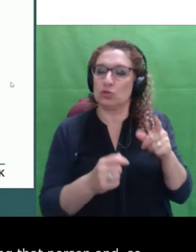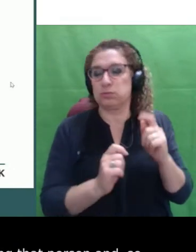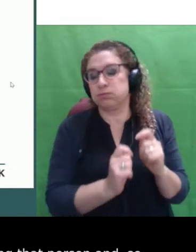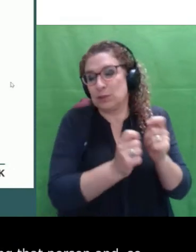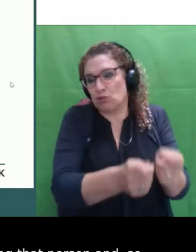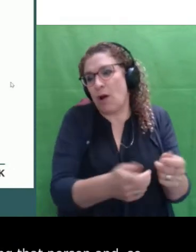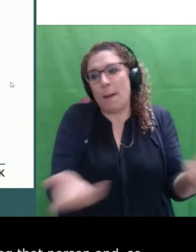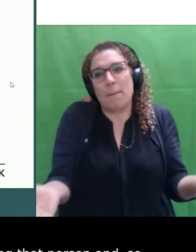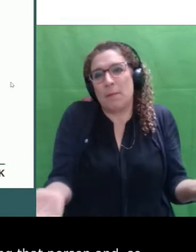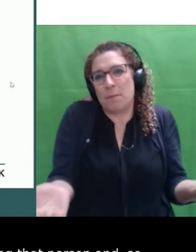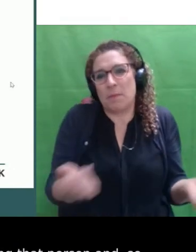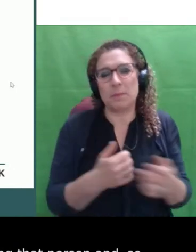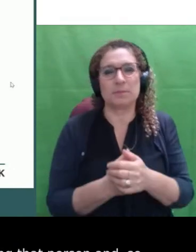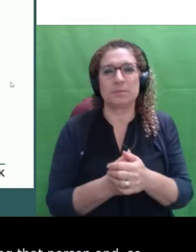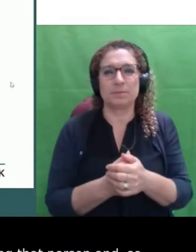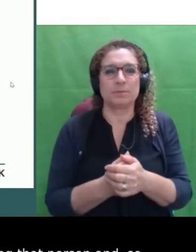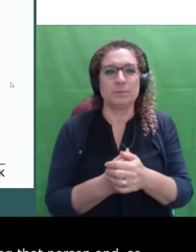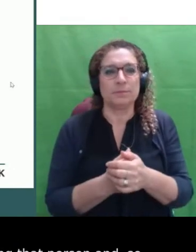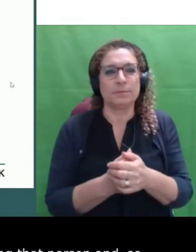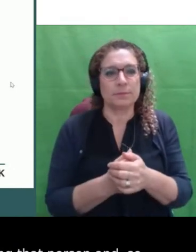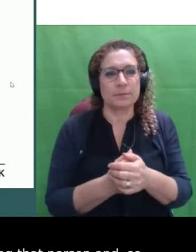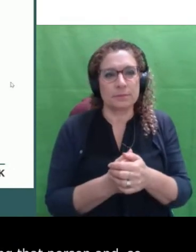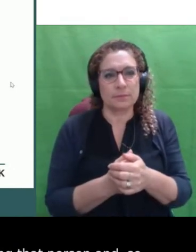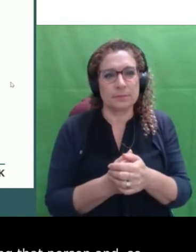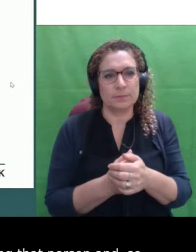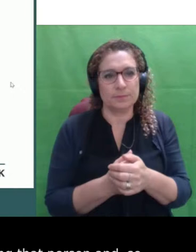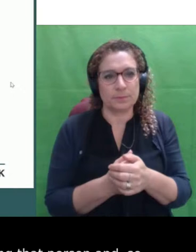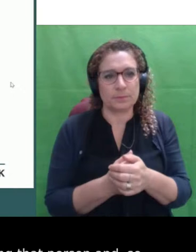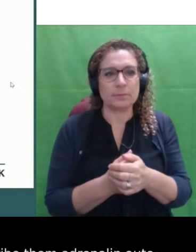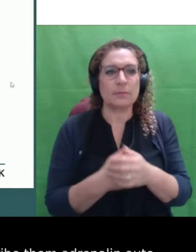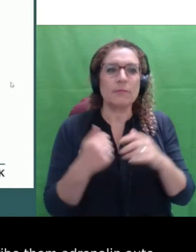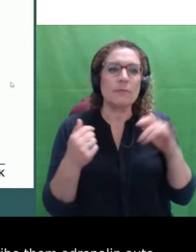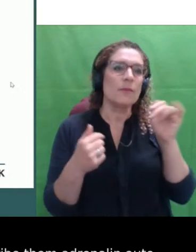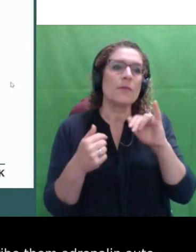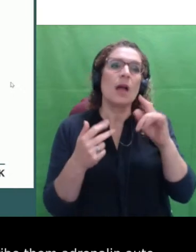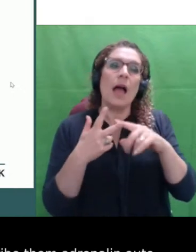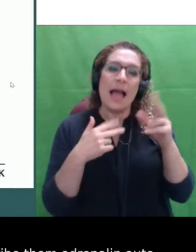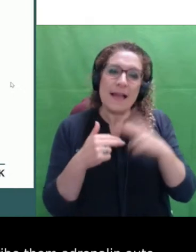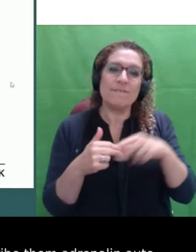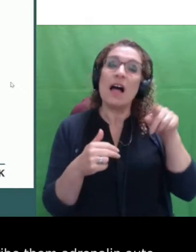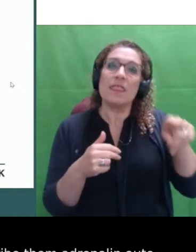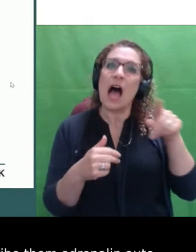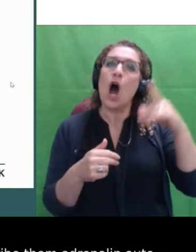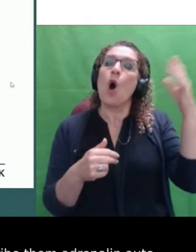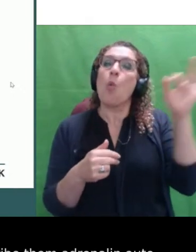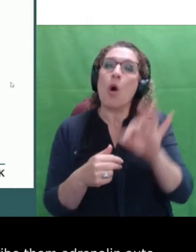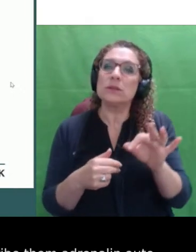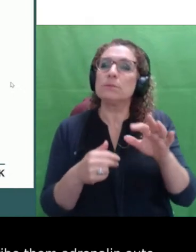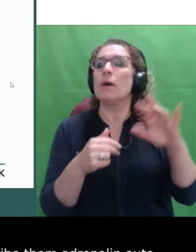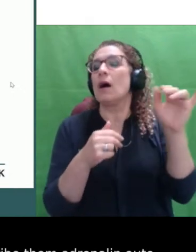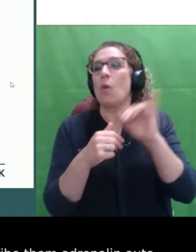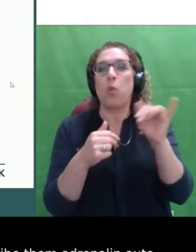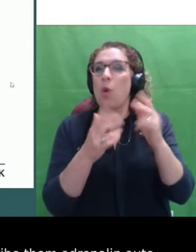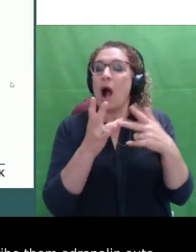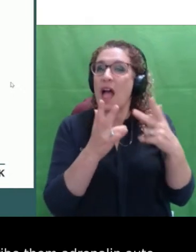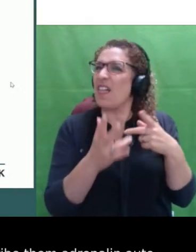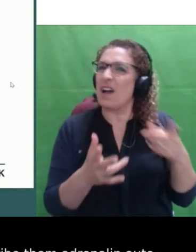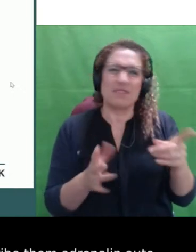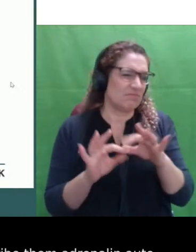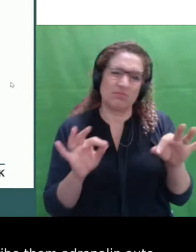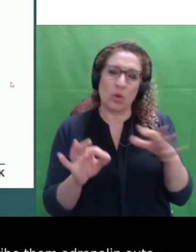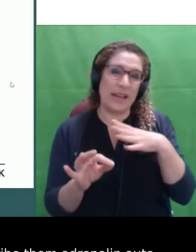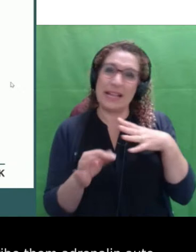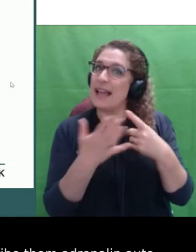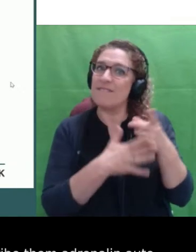injectors if they have b and wasping allergies and they've had immunotherapy so they're not allergic anymore they don't need it the easily avoidable